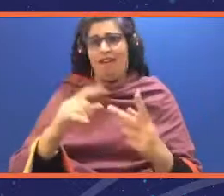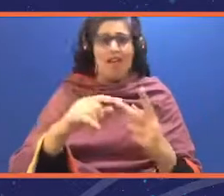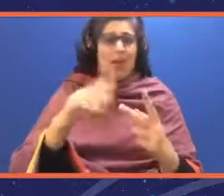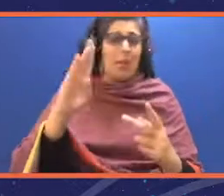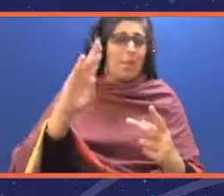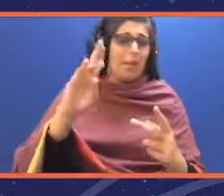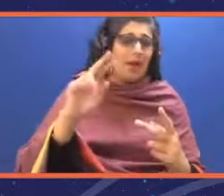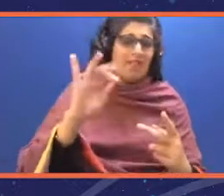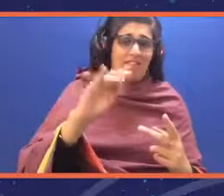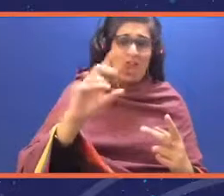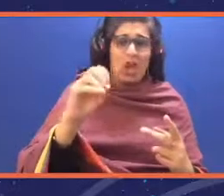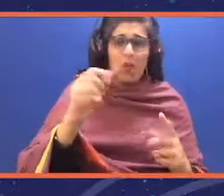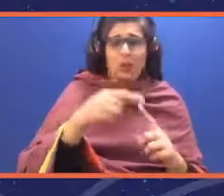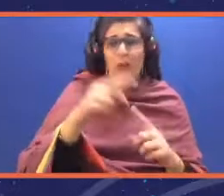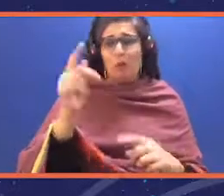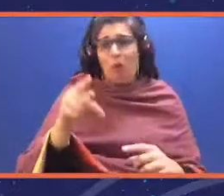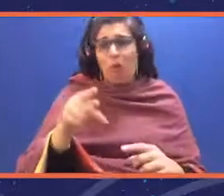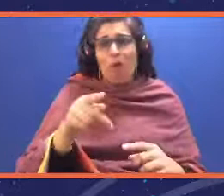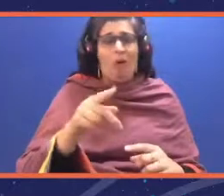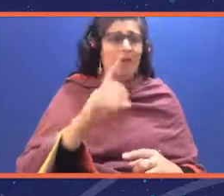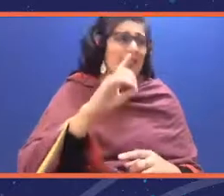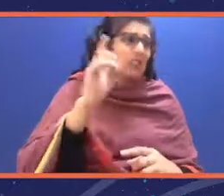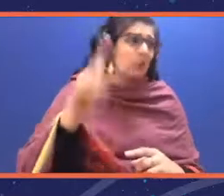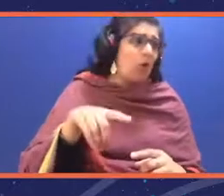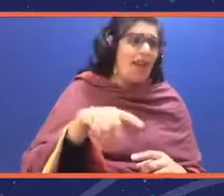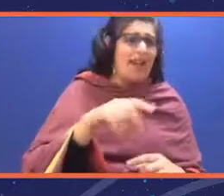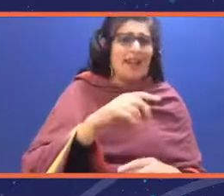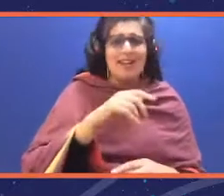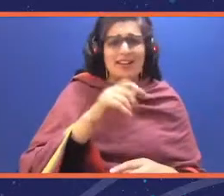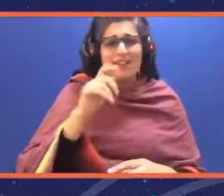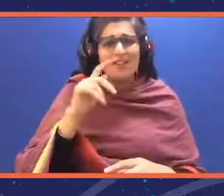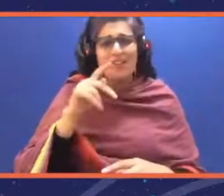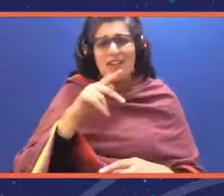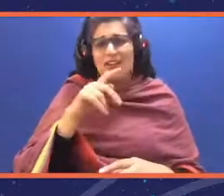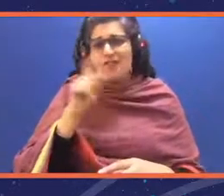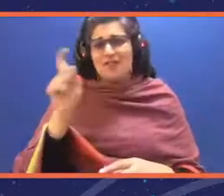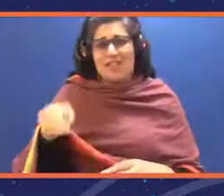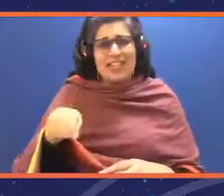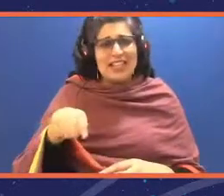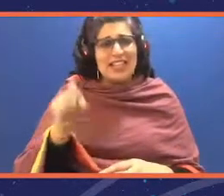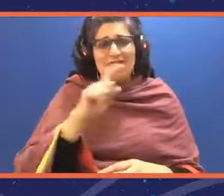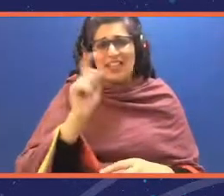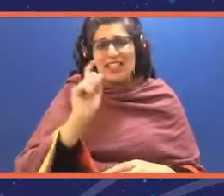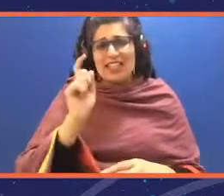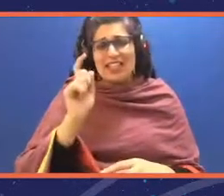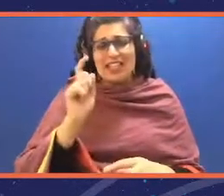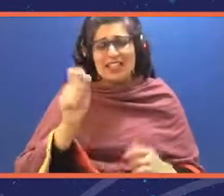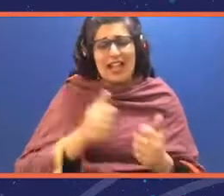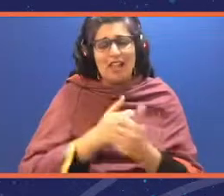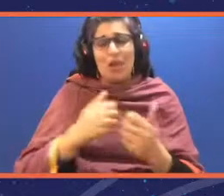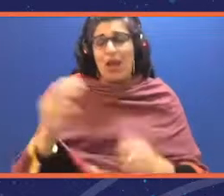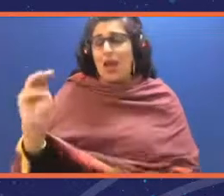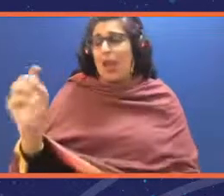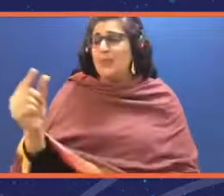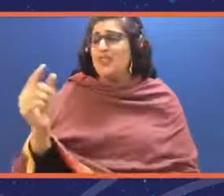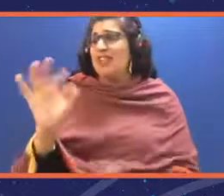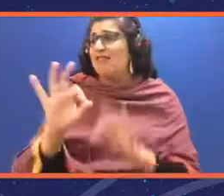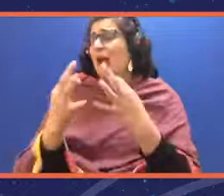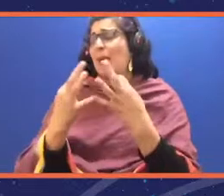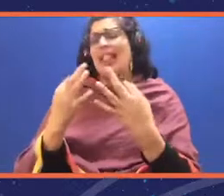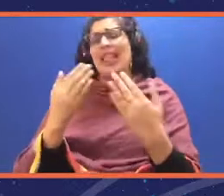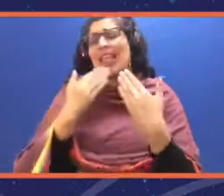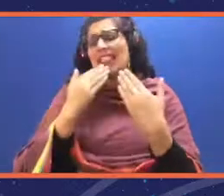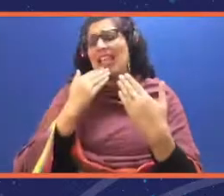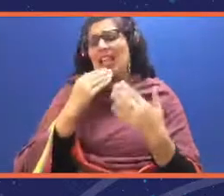Detroit, to Phoenix and beyond. We love y'all. Thank you to the MG Familia. Thank you to the logistics crew